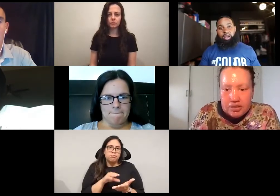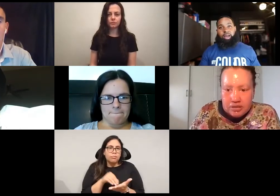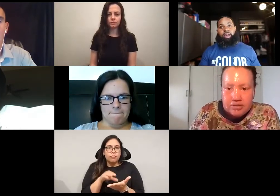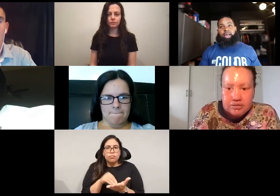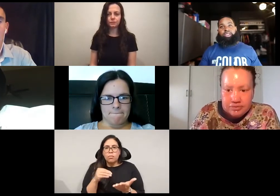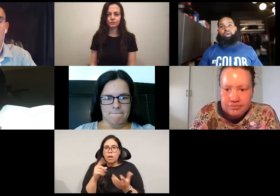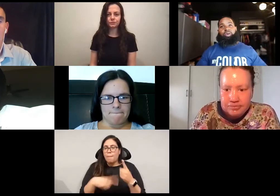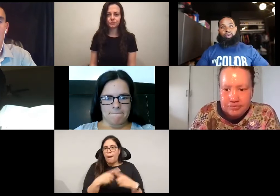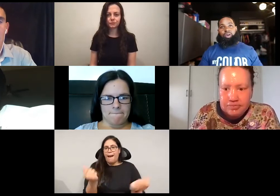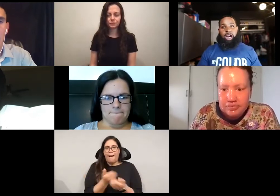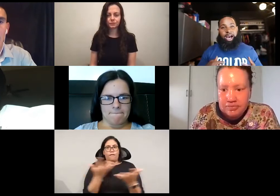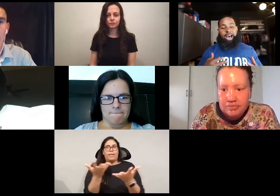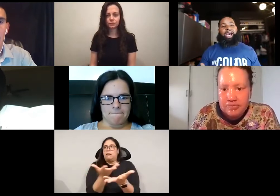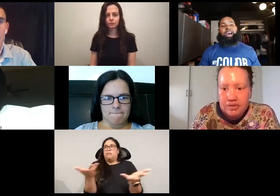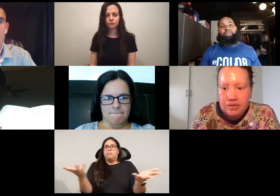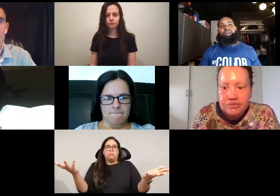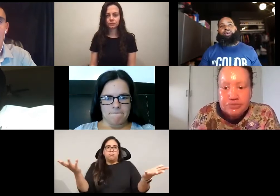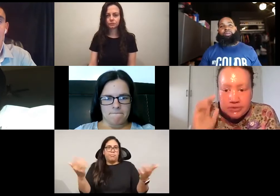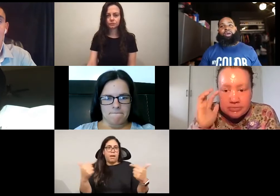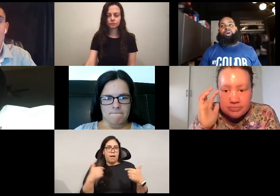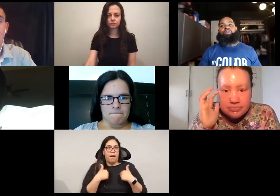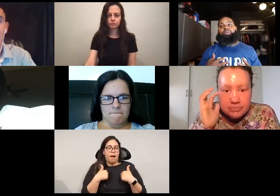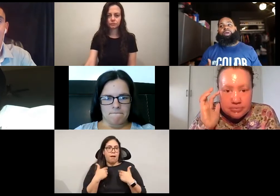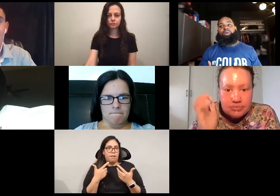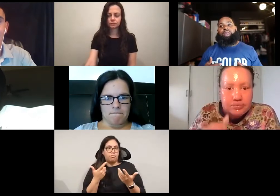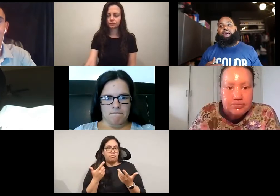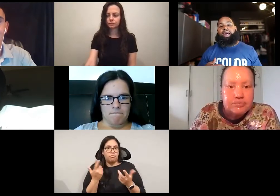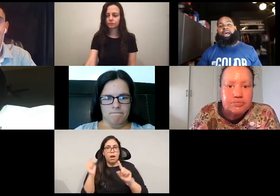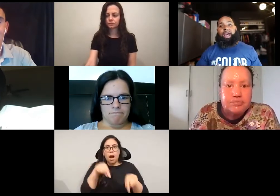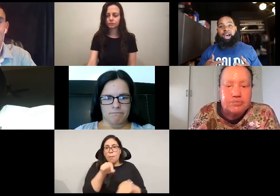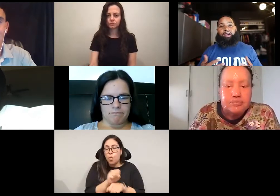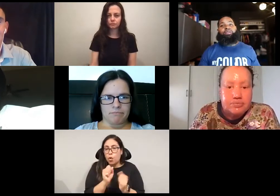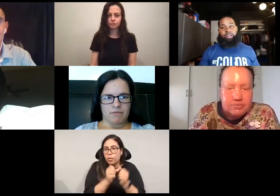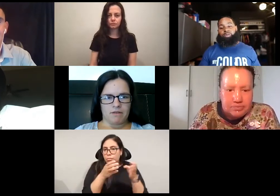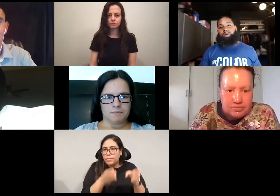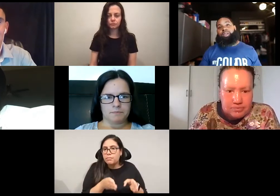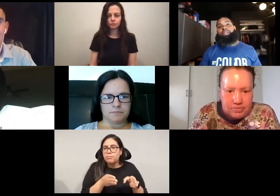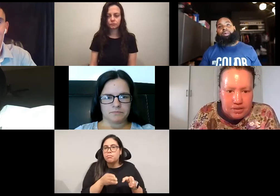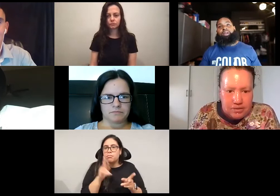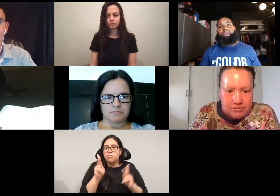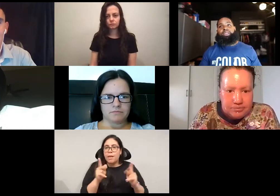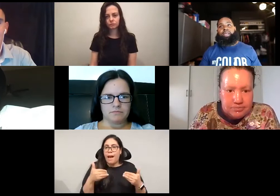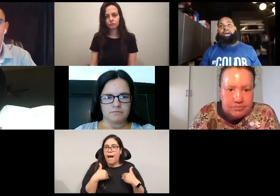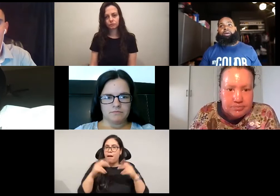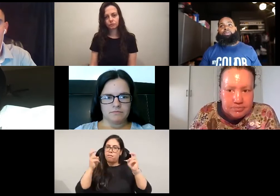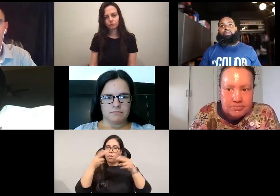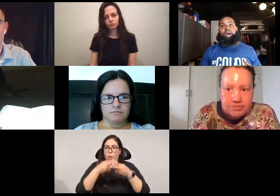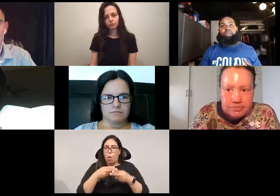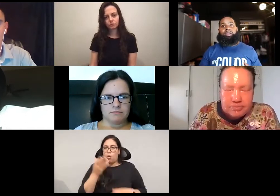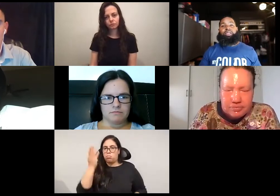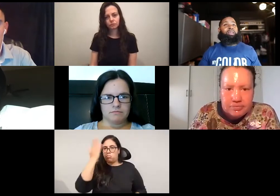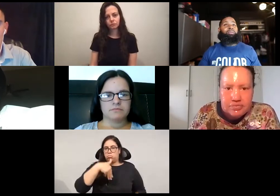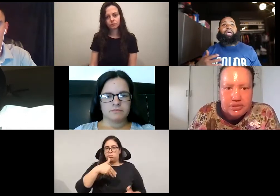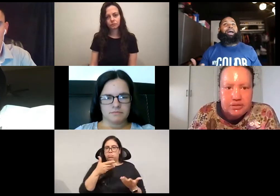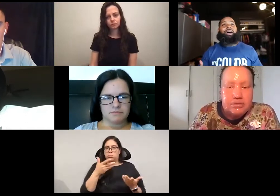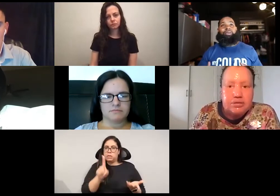here. And so, you know, I have come and worked with people that have invisible disabilities, whether